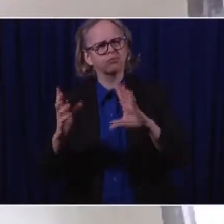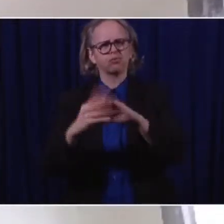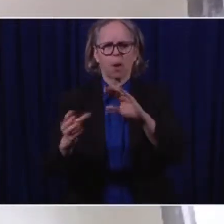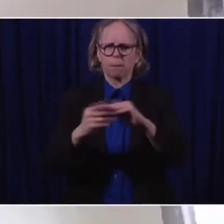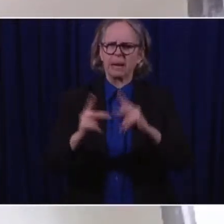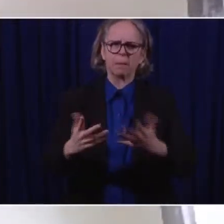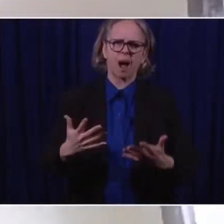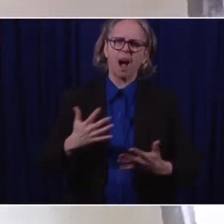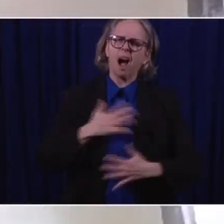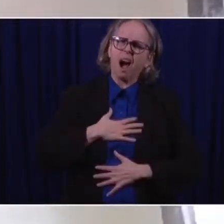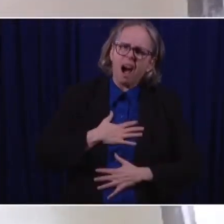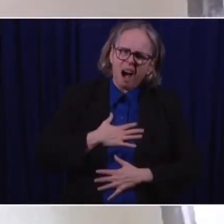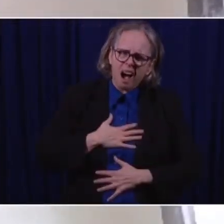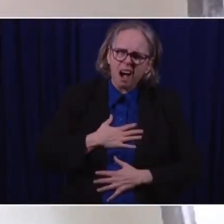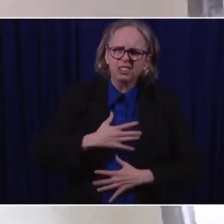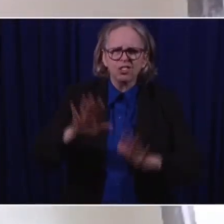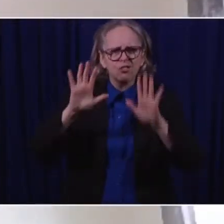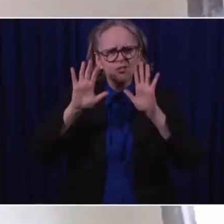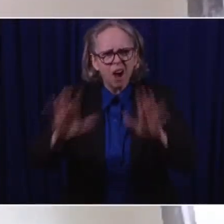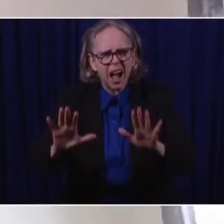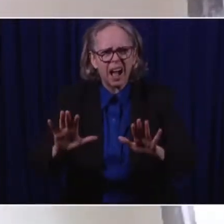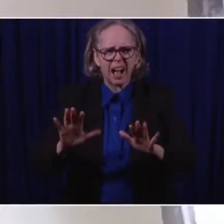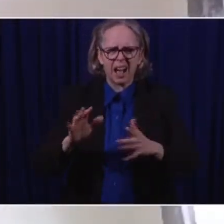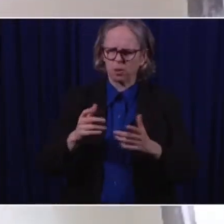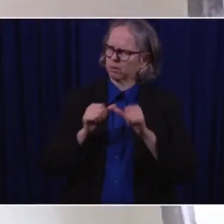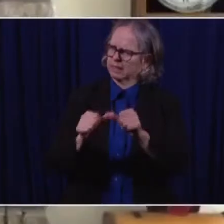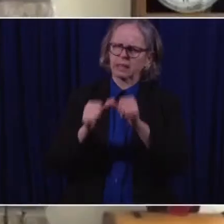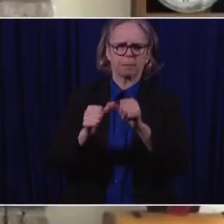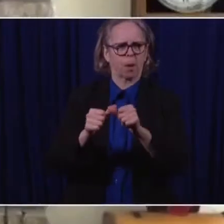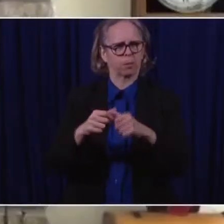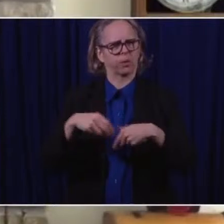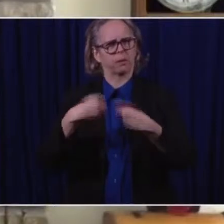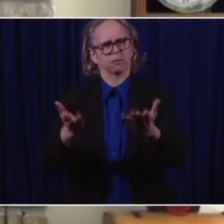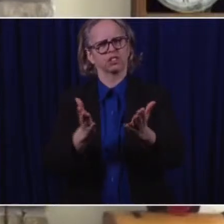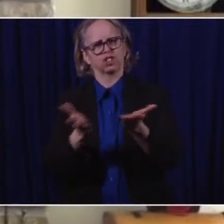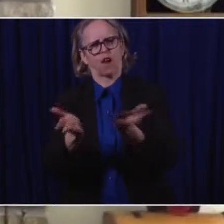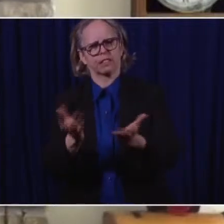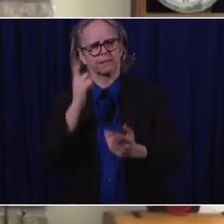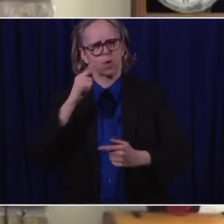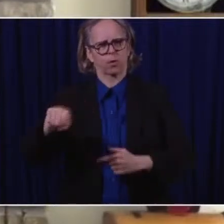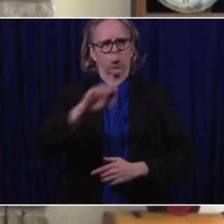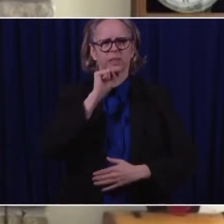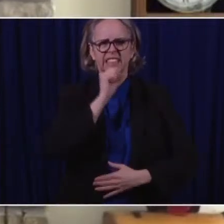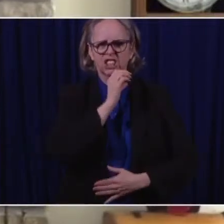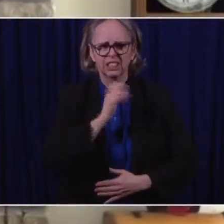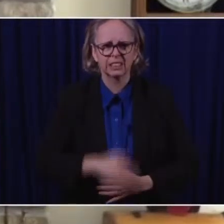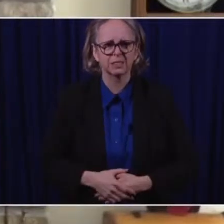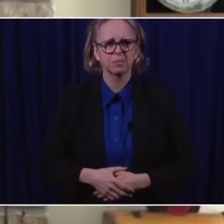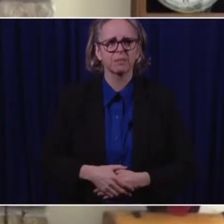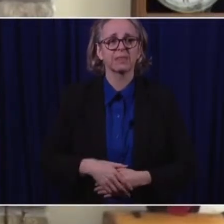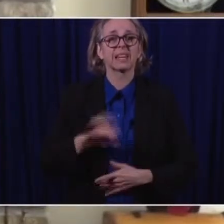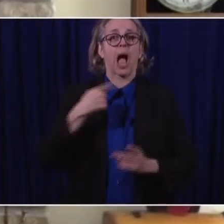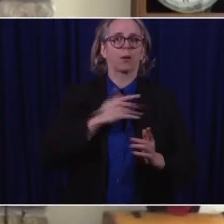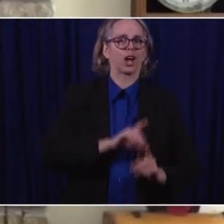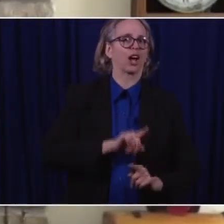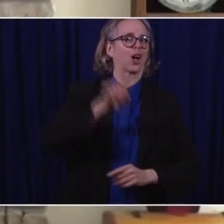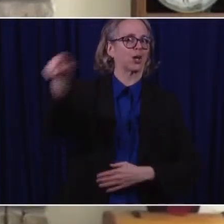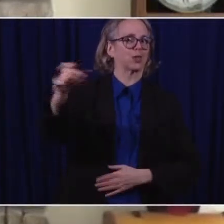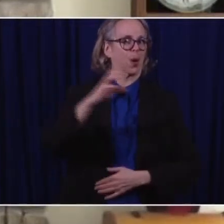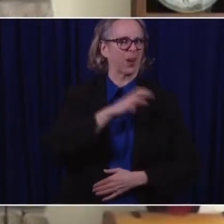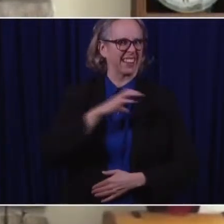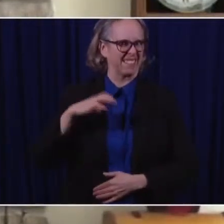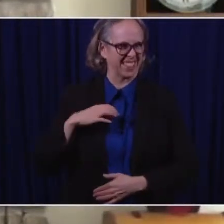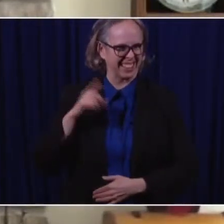rolling. Okay, that's good. We appreciate it. Okay, we're going to roll right now to Cleveland. We're going to see a few of those